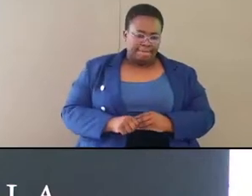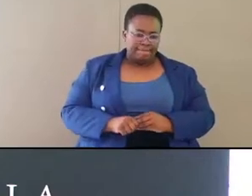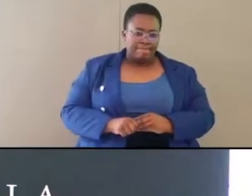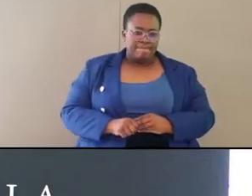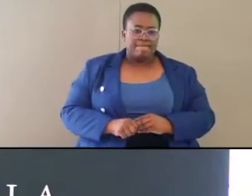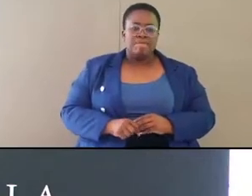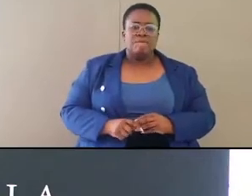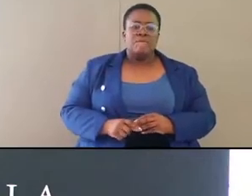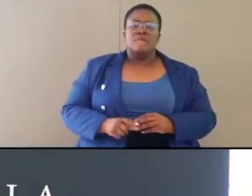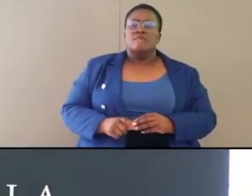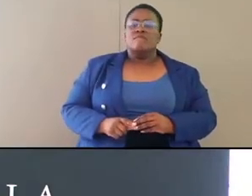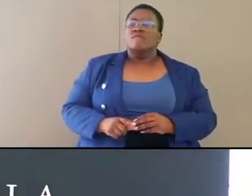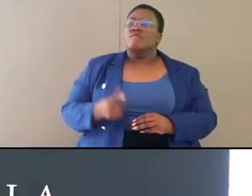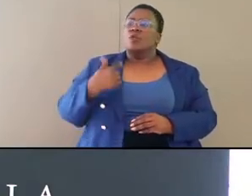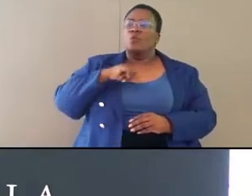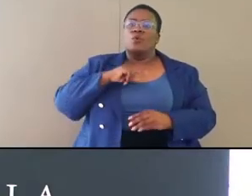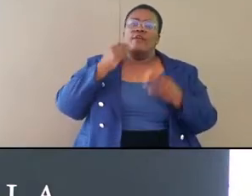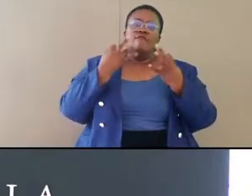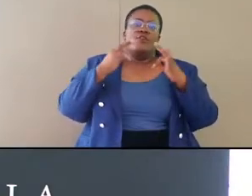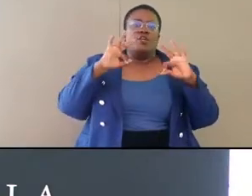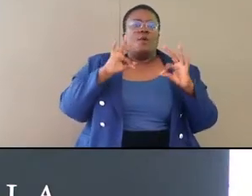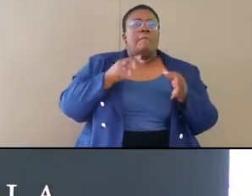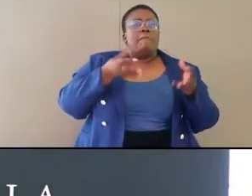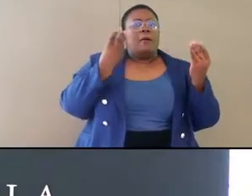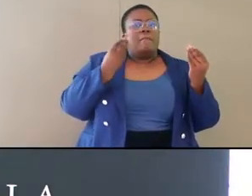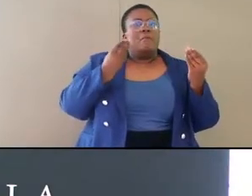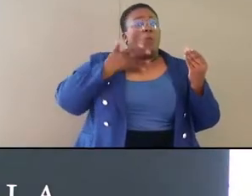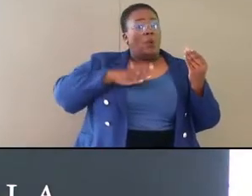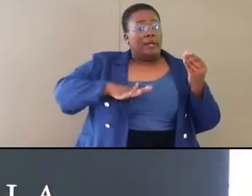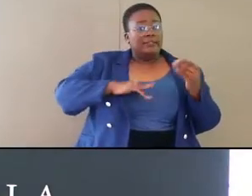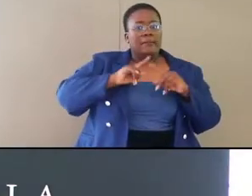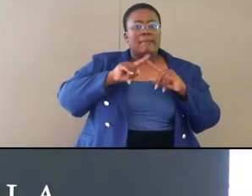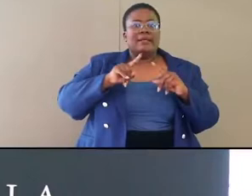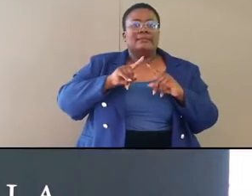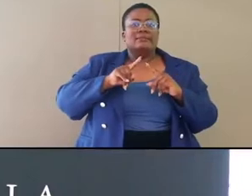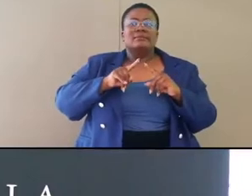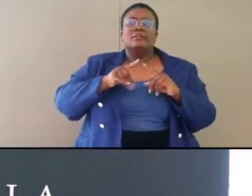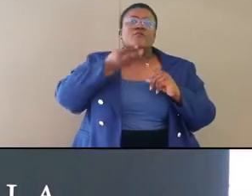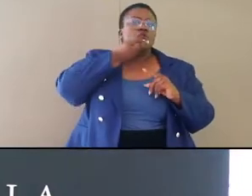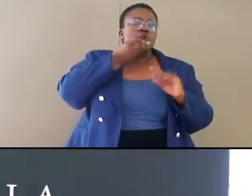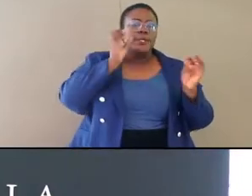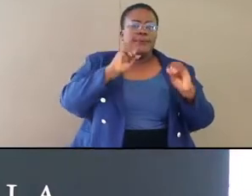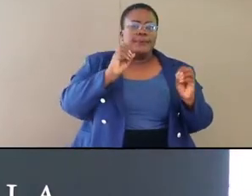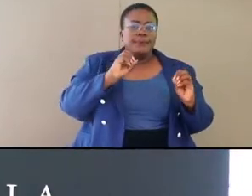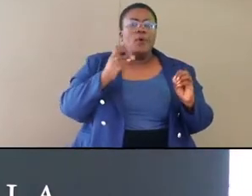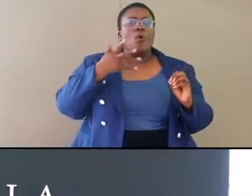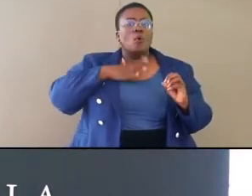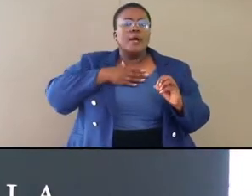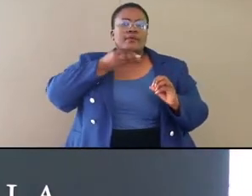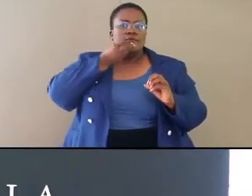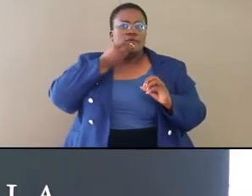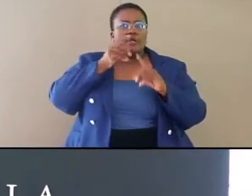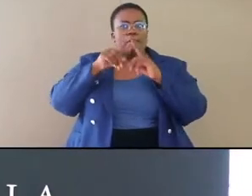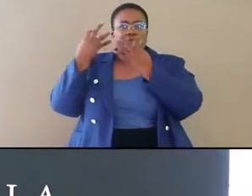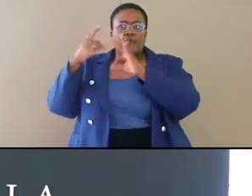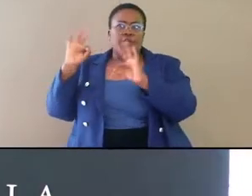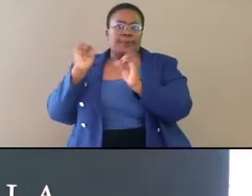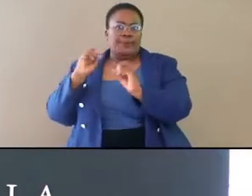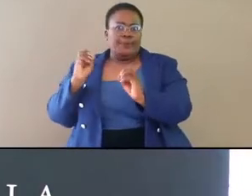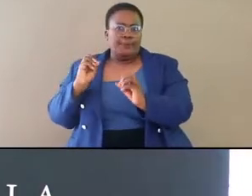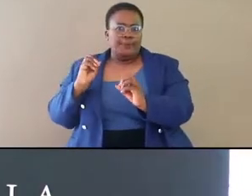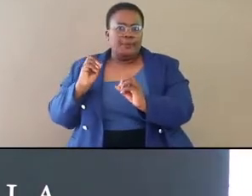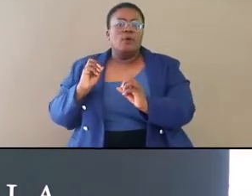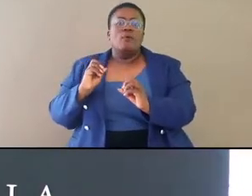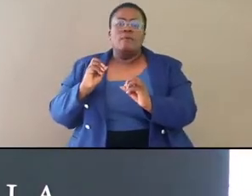we do not want freedom without bread, nor do we want bread without freedom. We must provide for